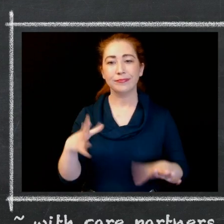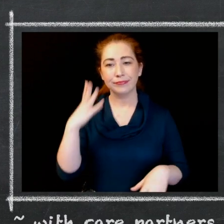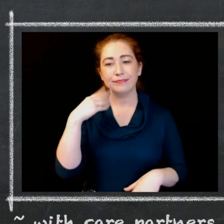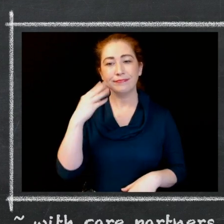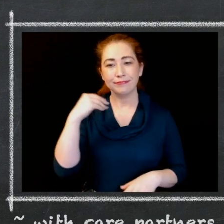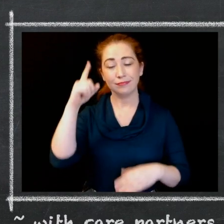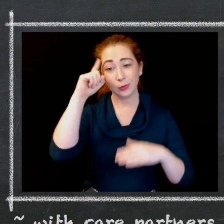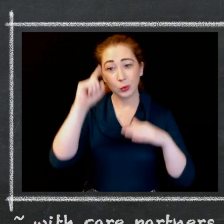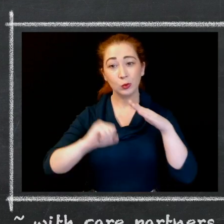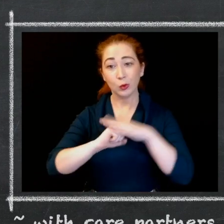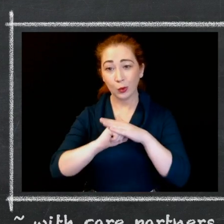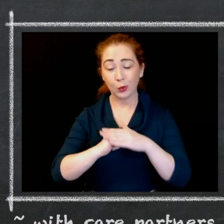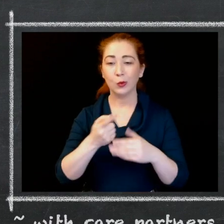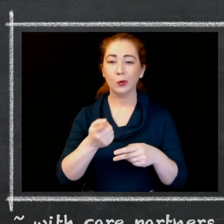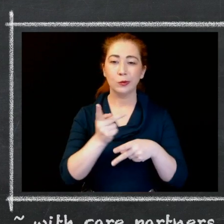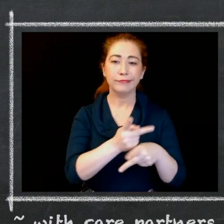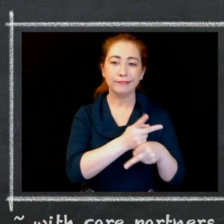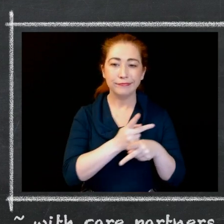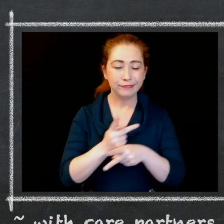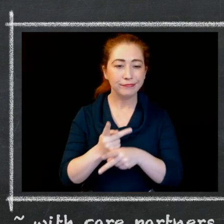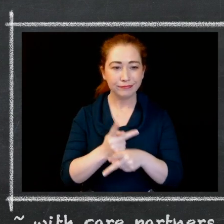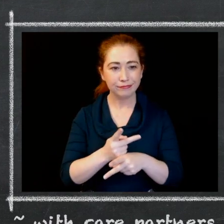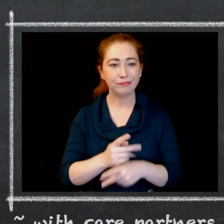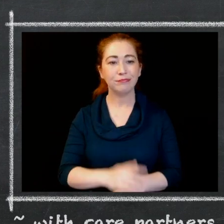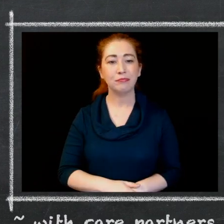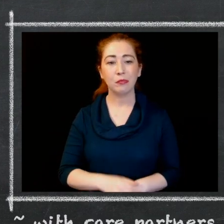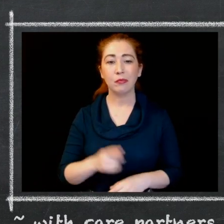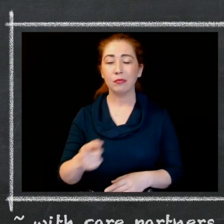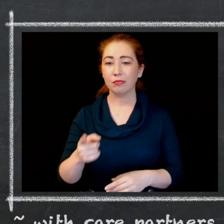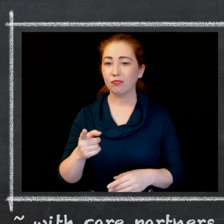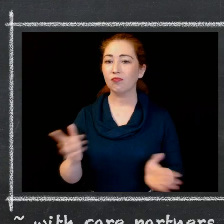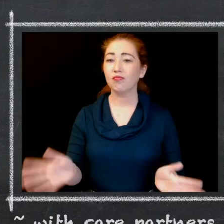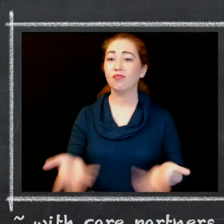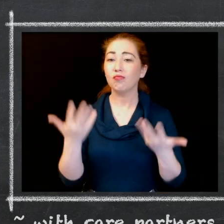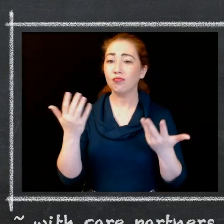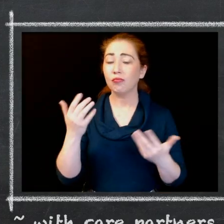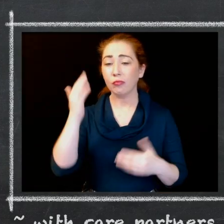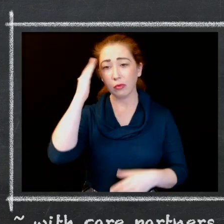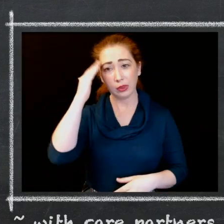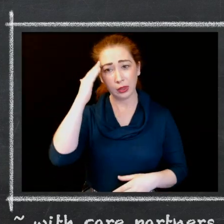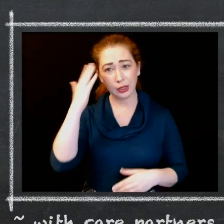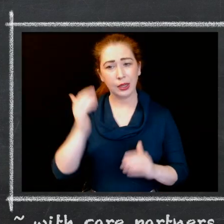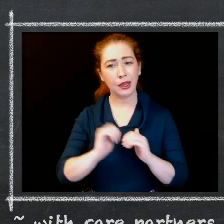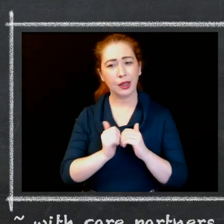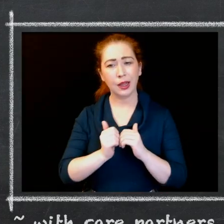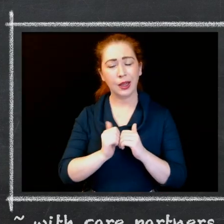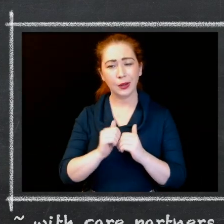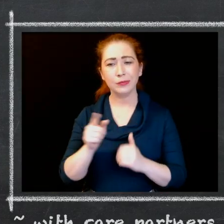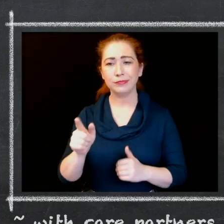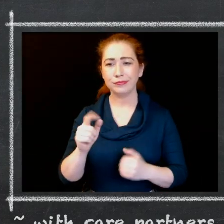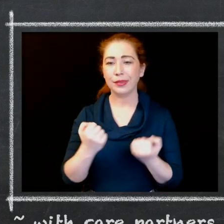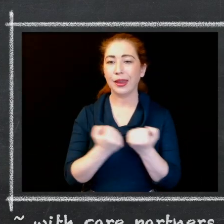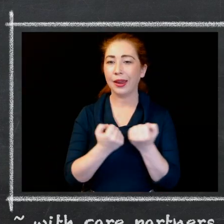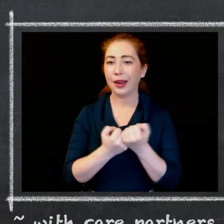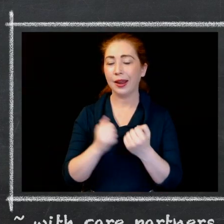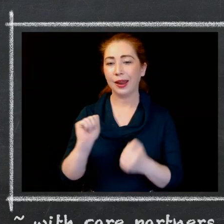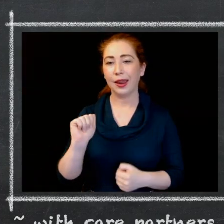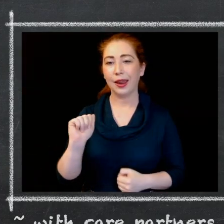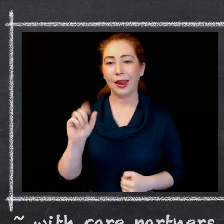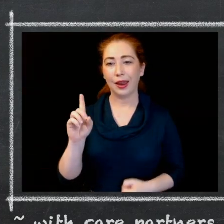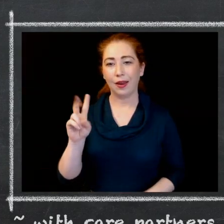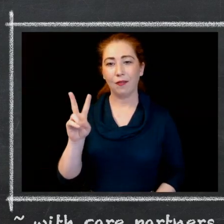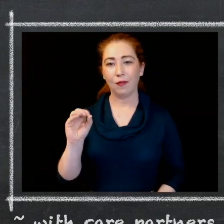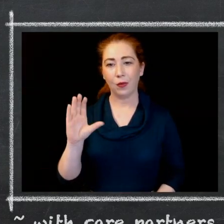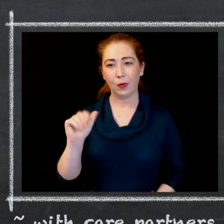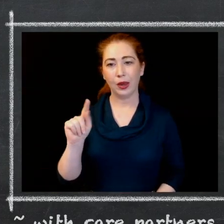about your risk. Communicate with stroke survivors, even if they have difficulty talking. Communicate with care partners to show